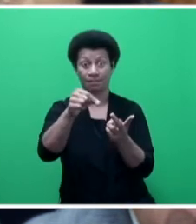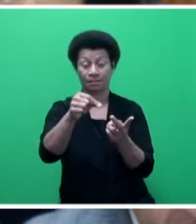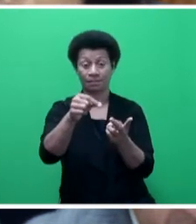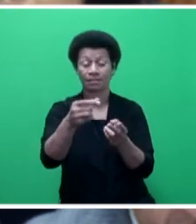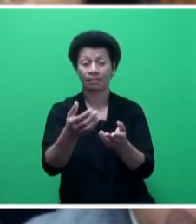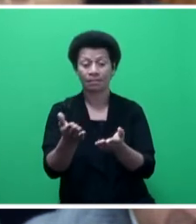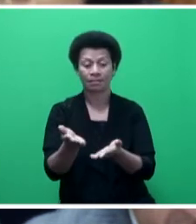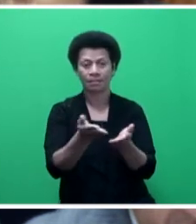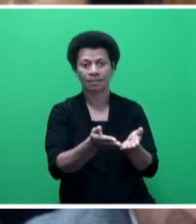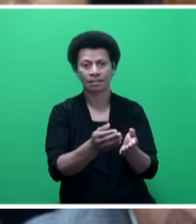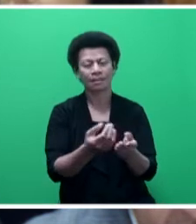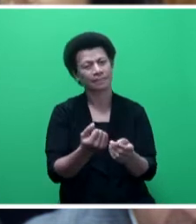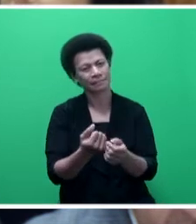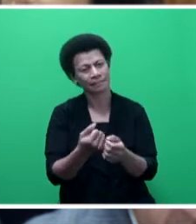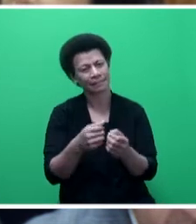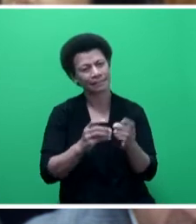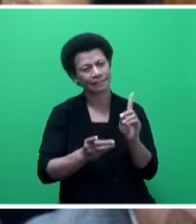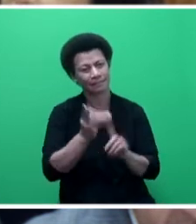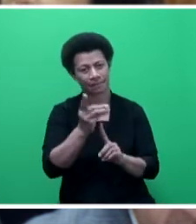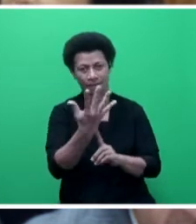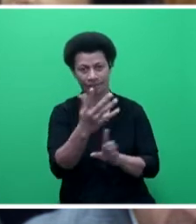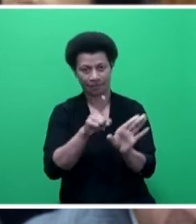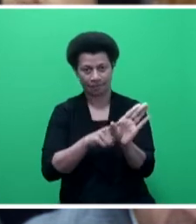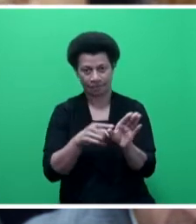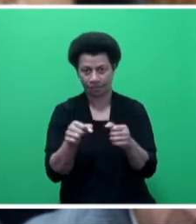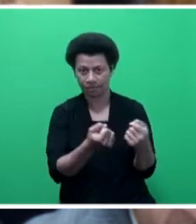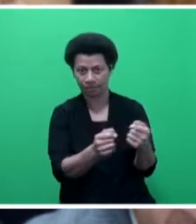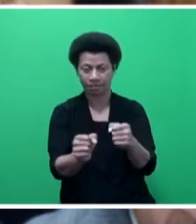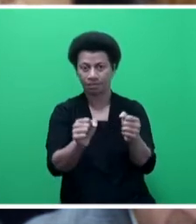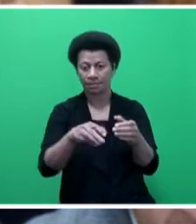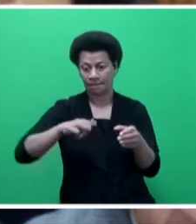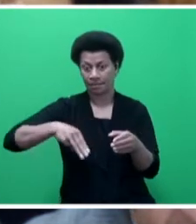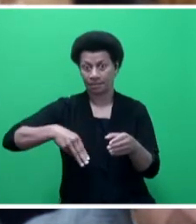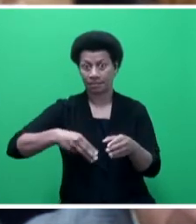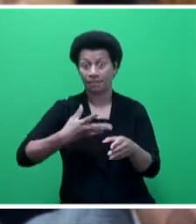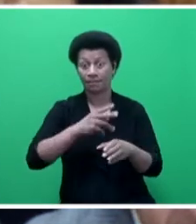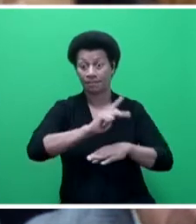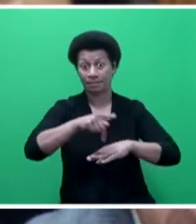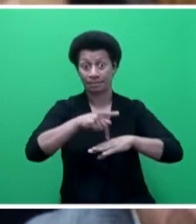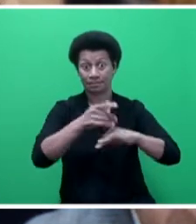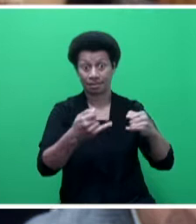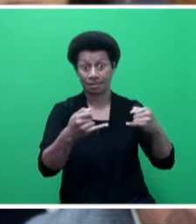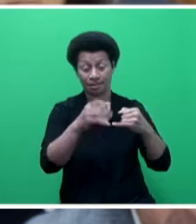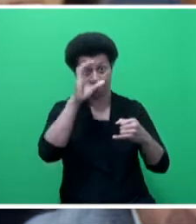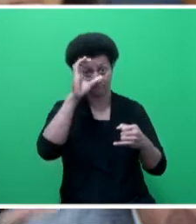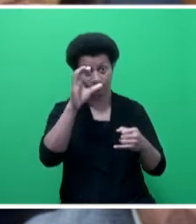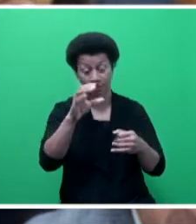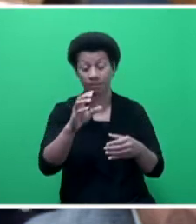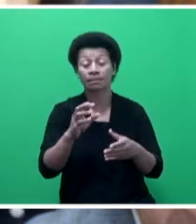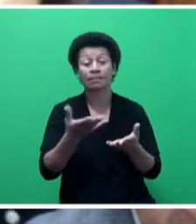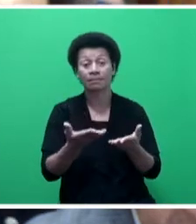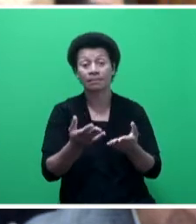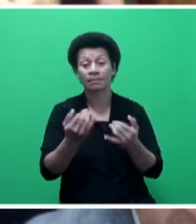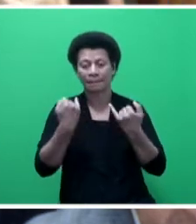with developing a 5-year strategy. Membership of other Pacific Island countries will be pursued, and a business plan for the implementation of the